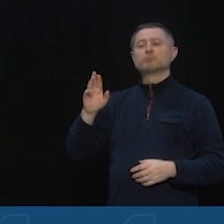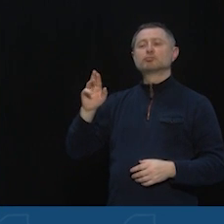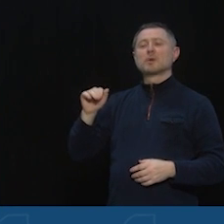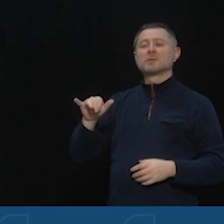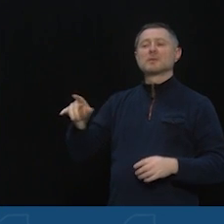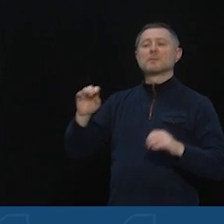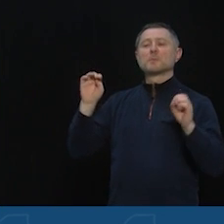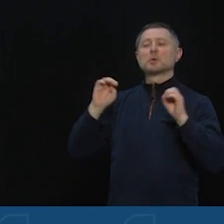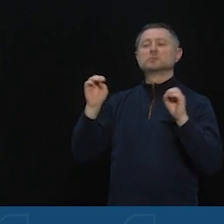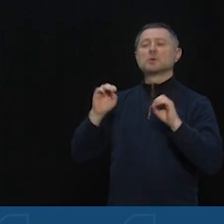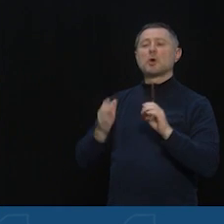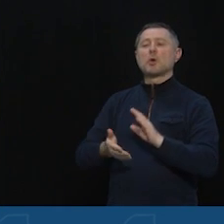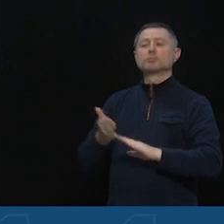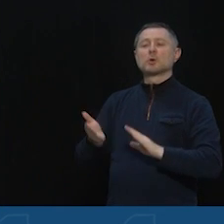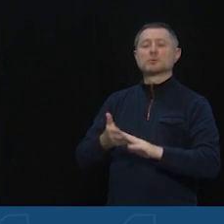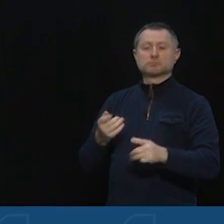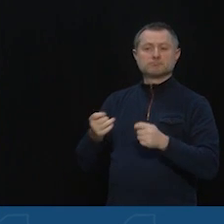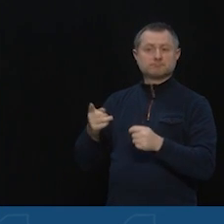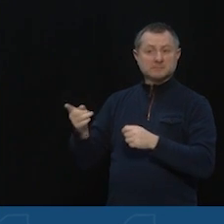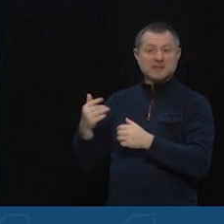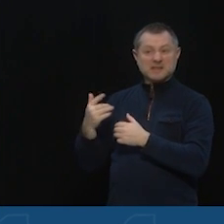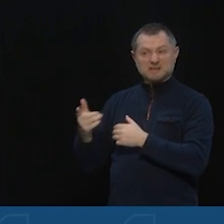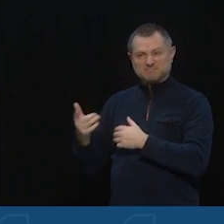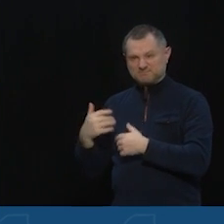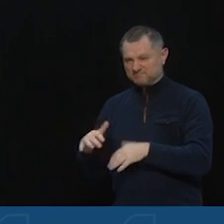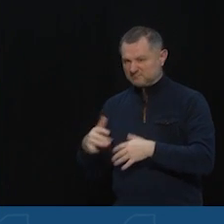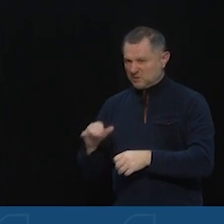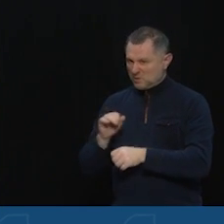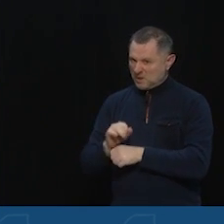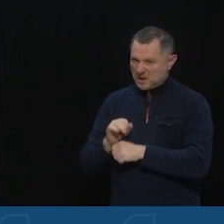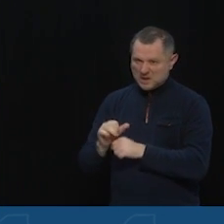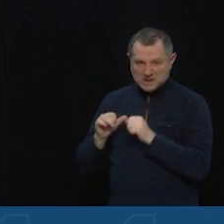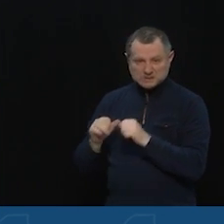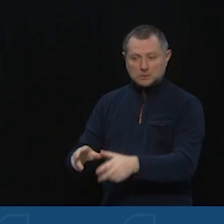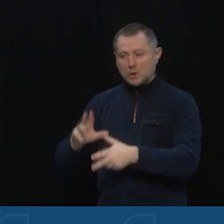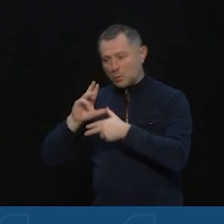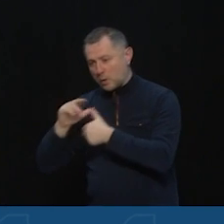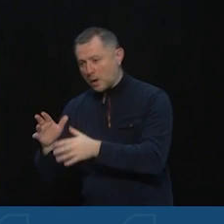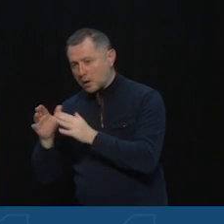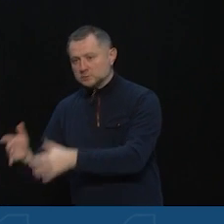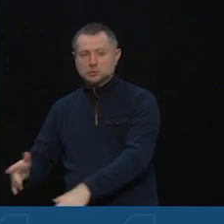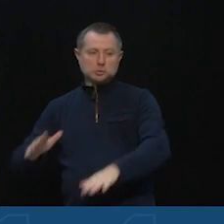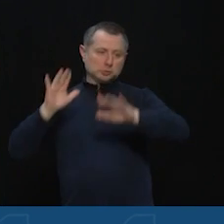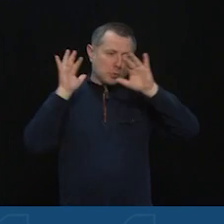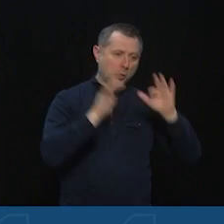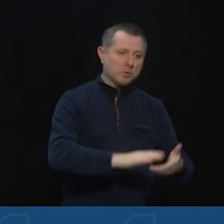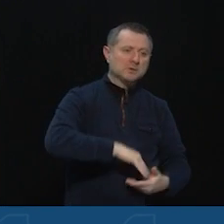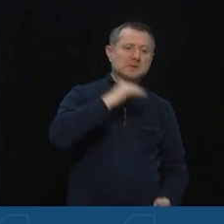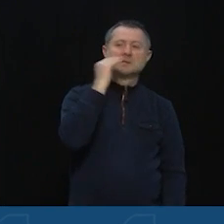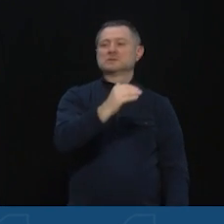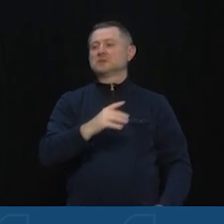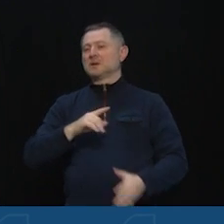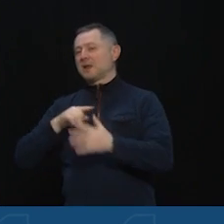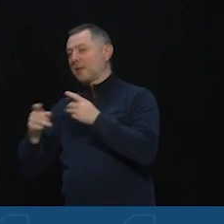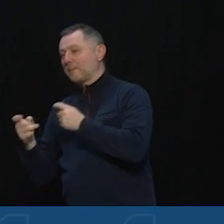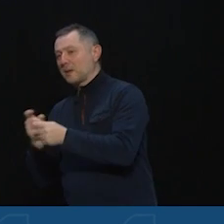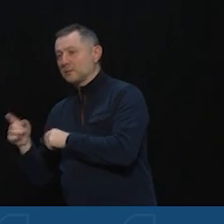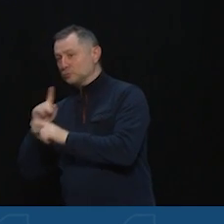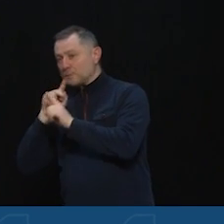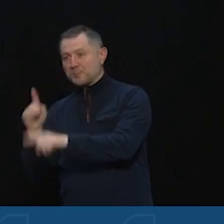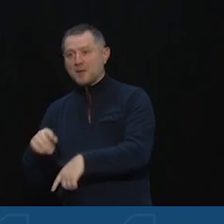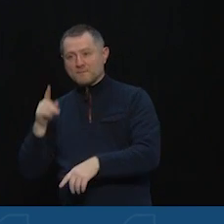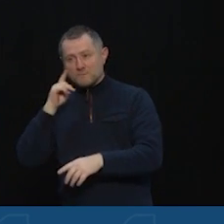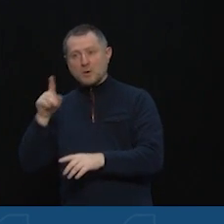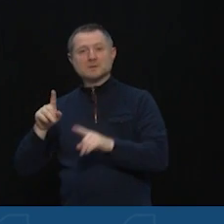to battling hurricanes early on and snowstorms, it seems like every single weekend. She's also been managing our state response in terms of getting